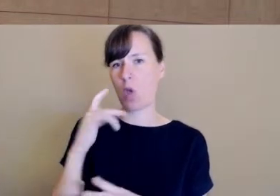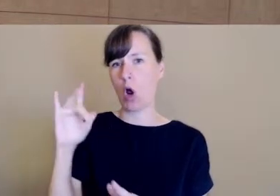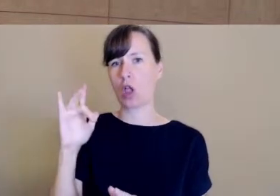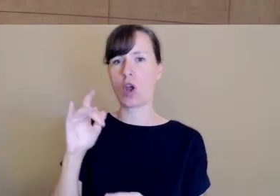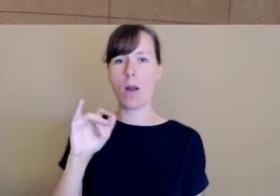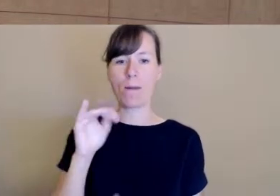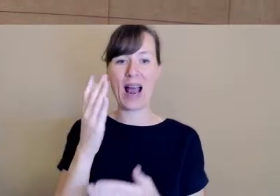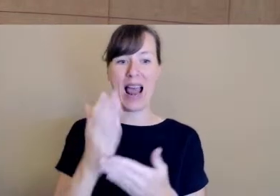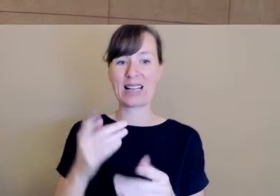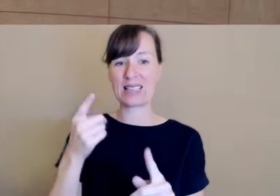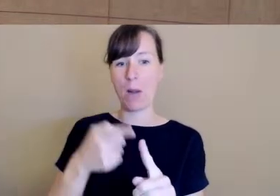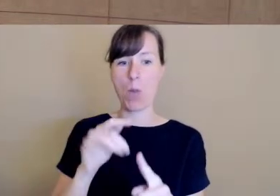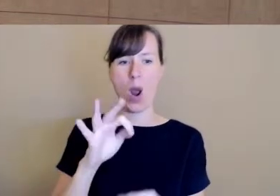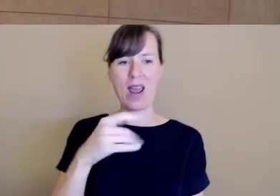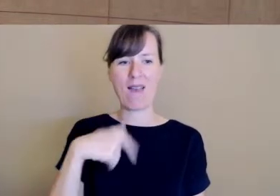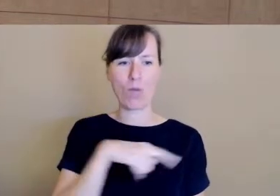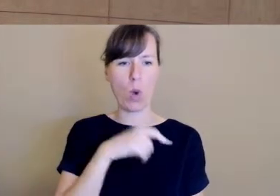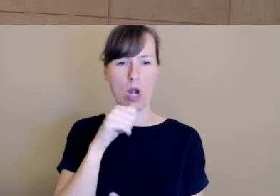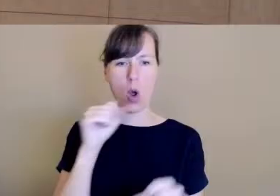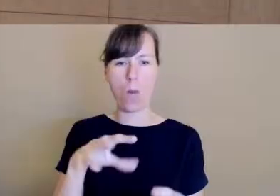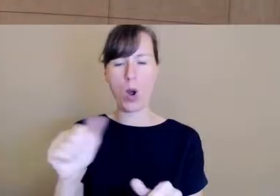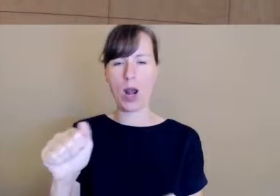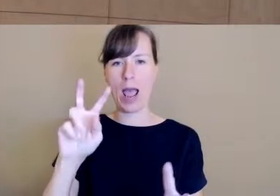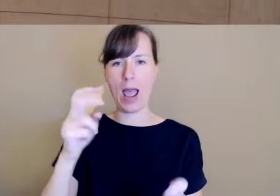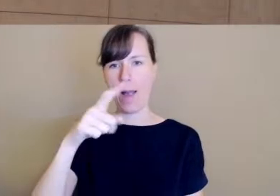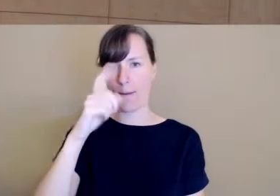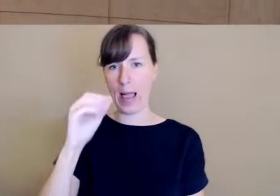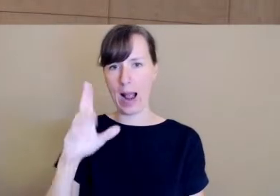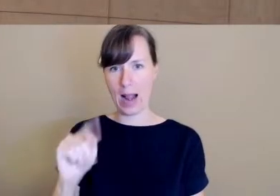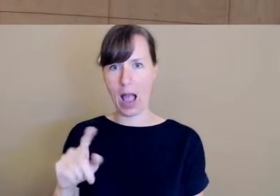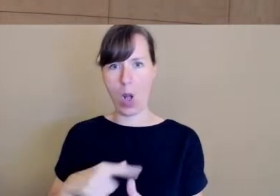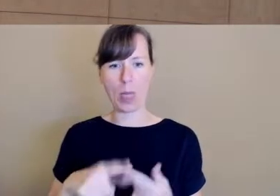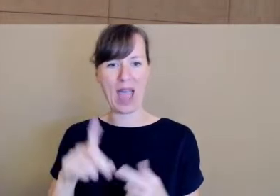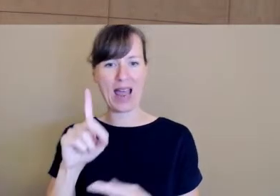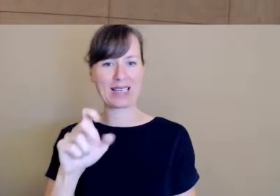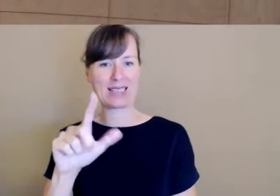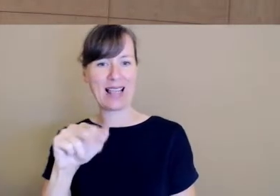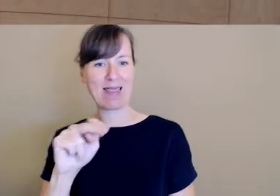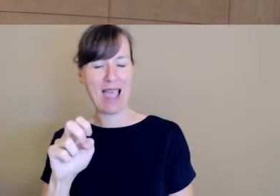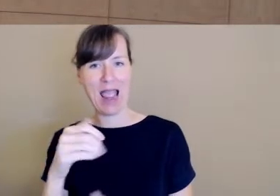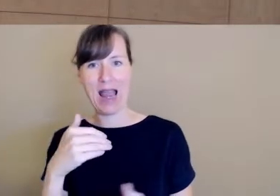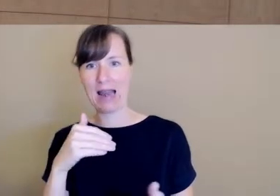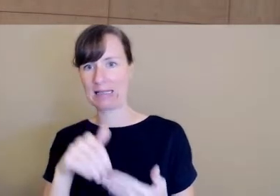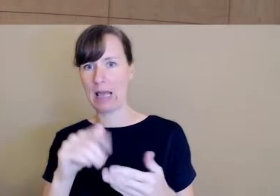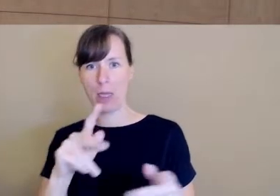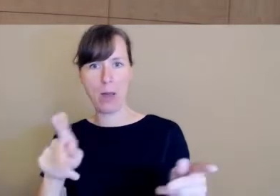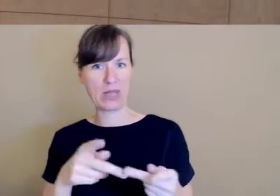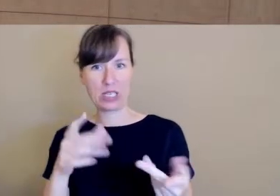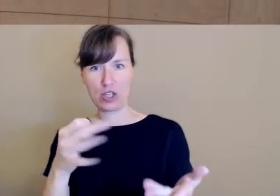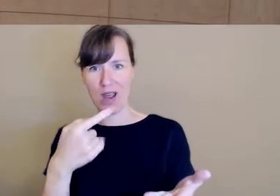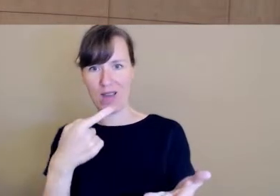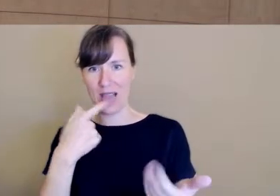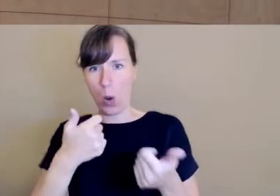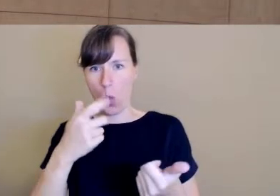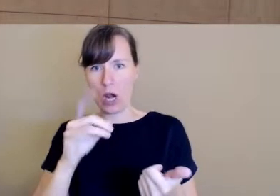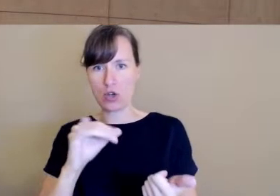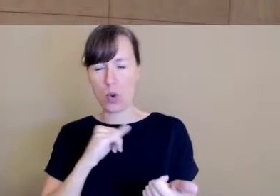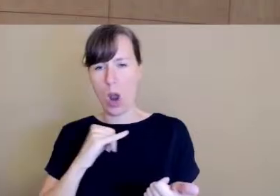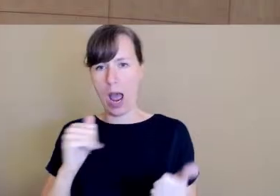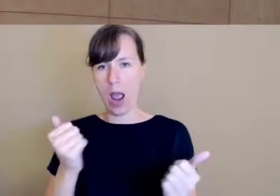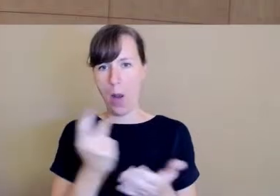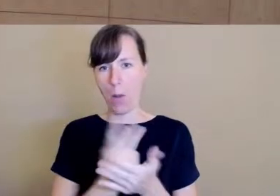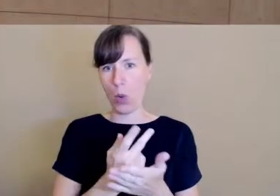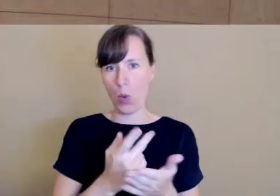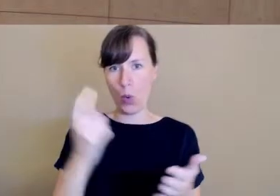blackout, then Delane is put into a position where he has to say, which of these do I approve? I just got 7 requests for